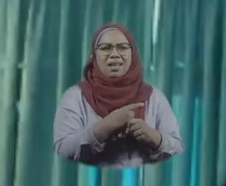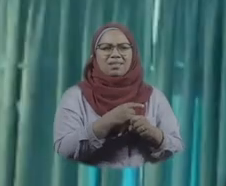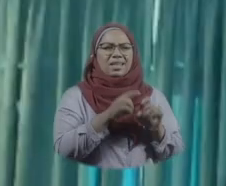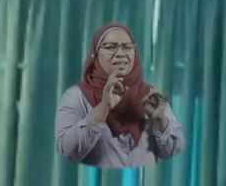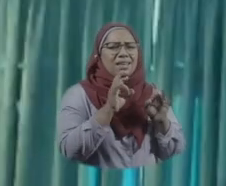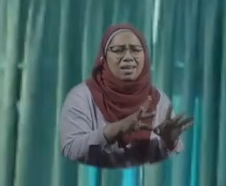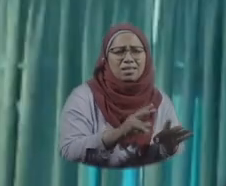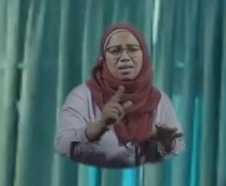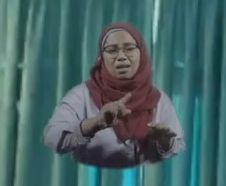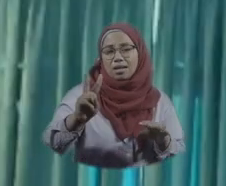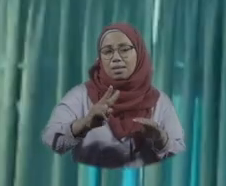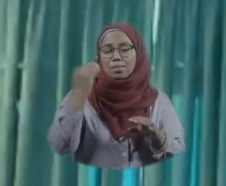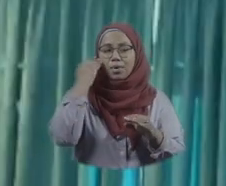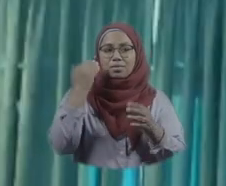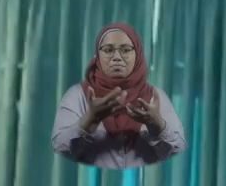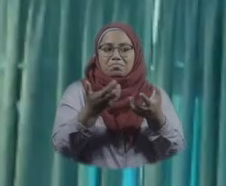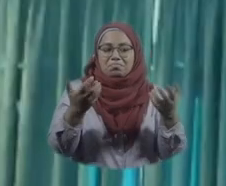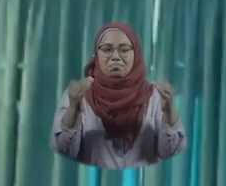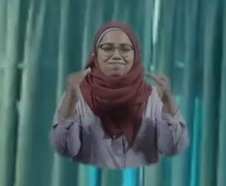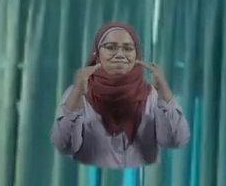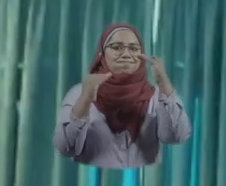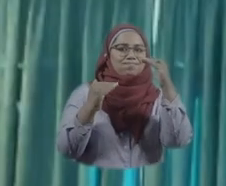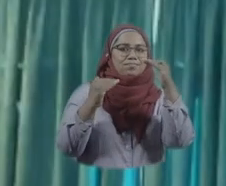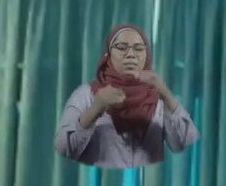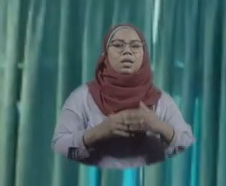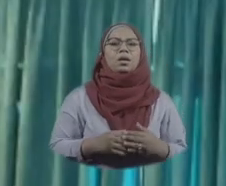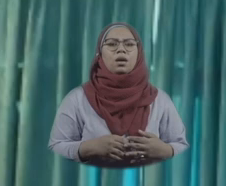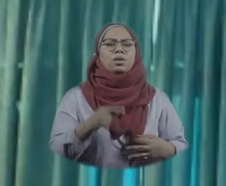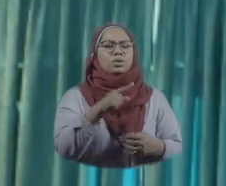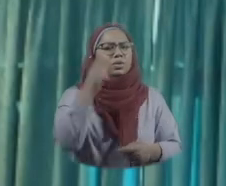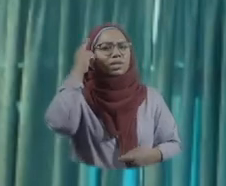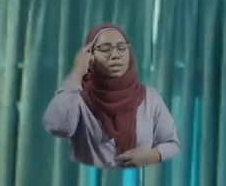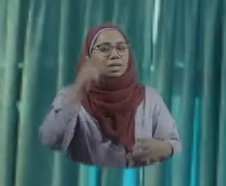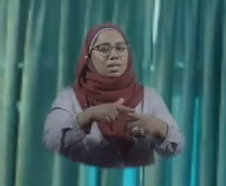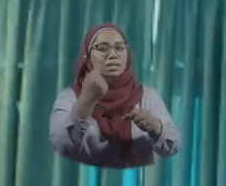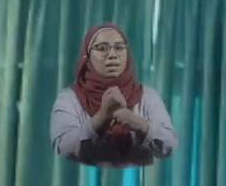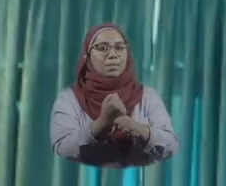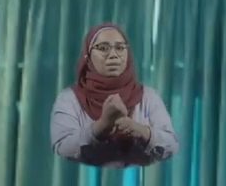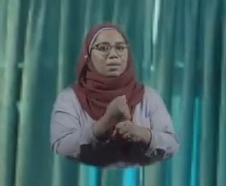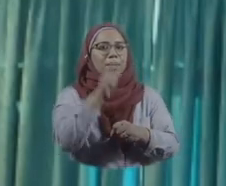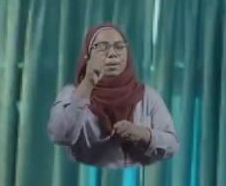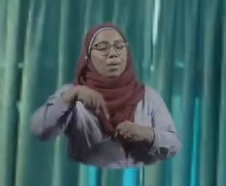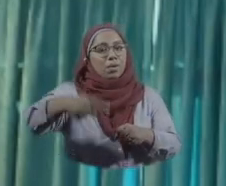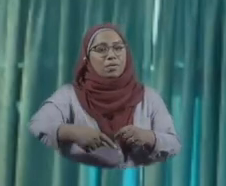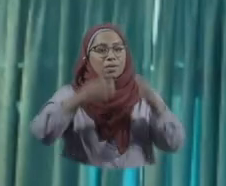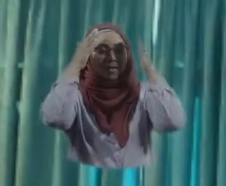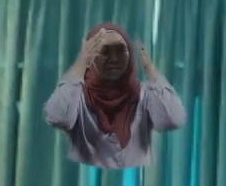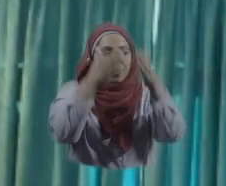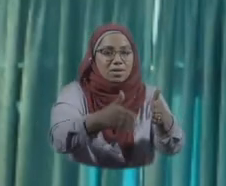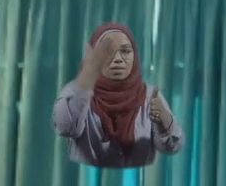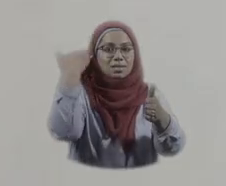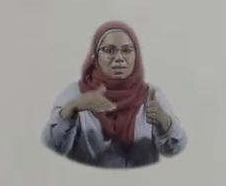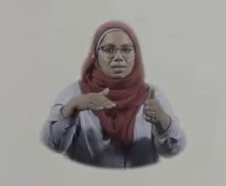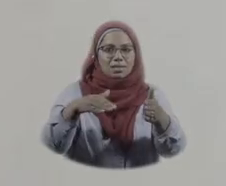norms, I want to ask something. Do you think women are subject to stricter societal expectations than